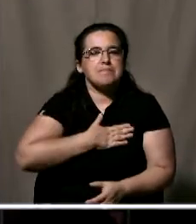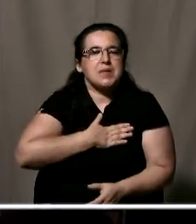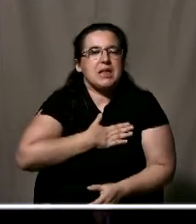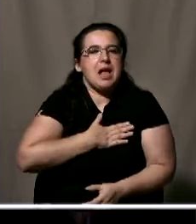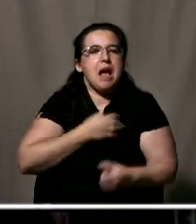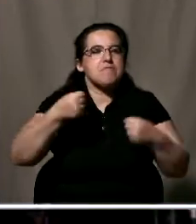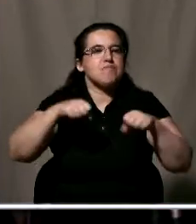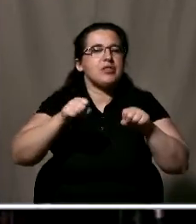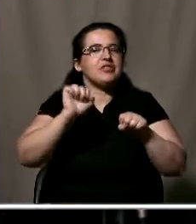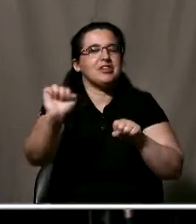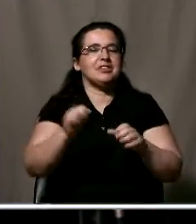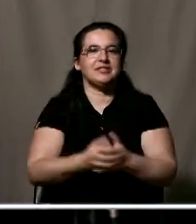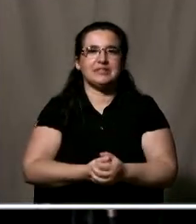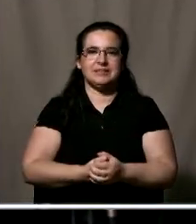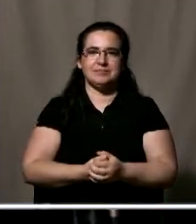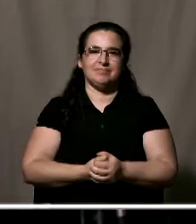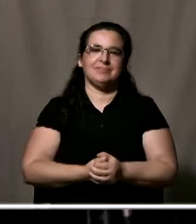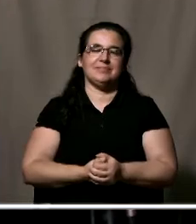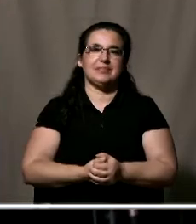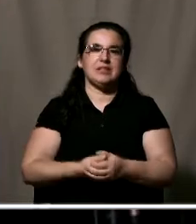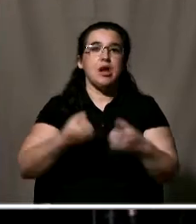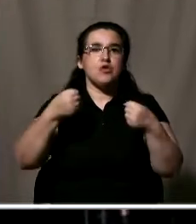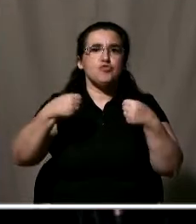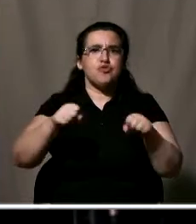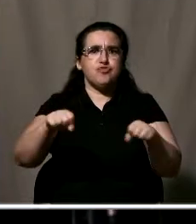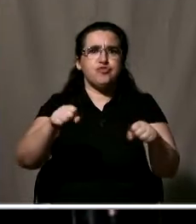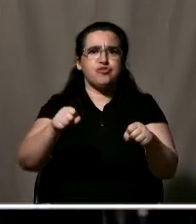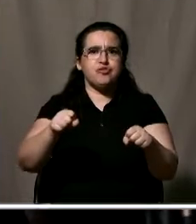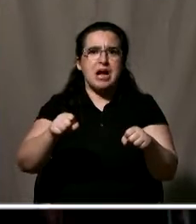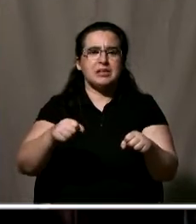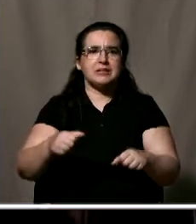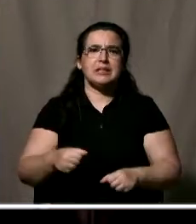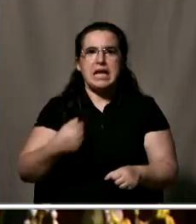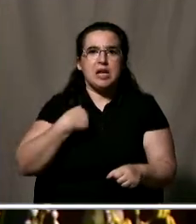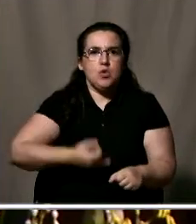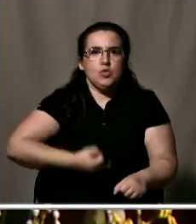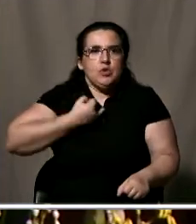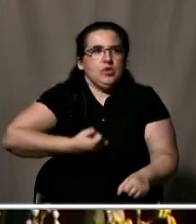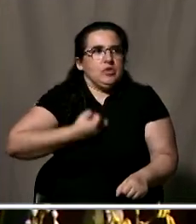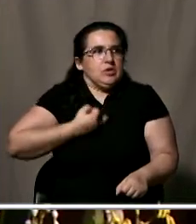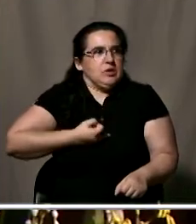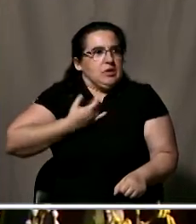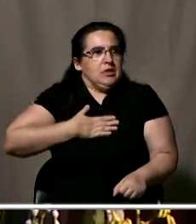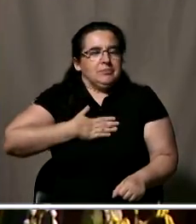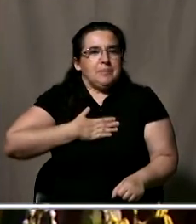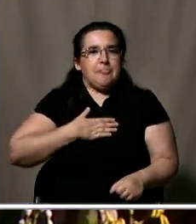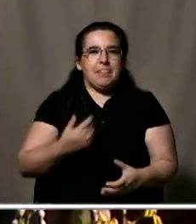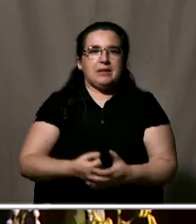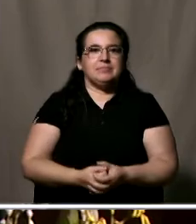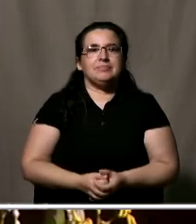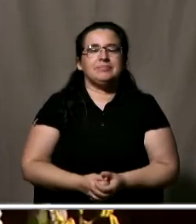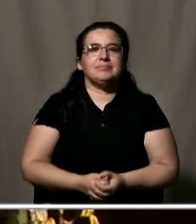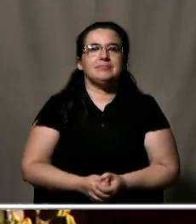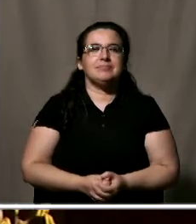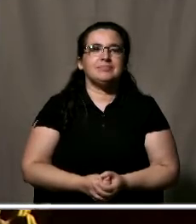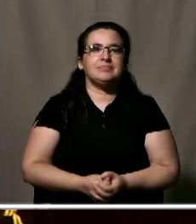pequenas motas. And they go so fast on their scooters, it scares me to death. E têm um tipo de motas ou bicicletas que eles vão tão rápido que me